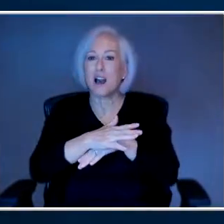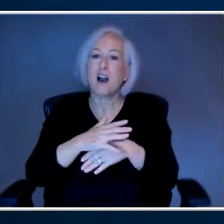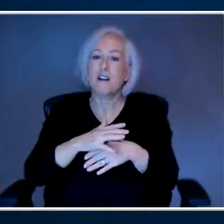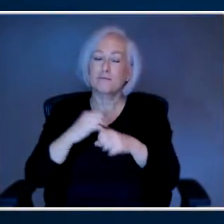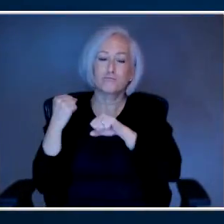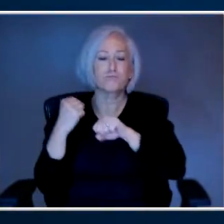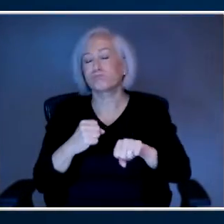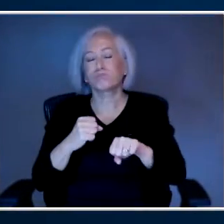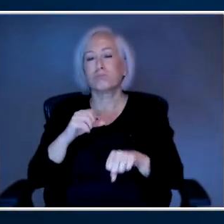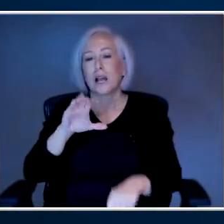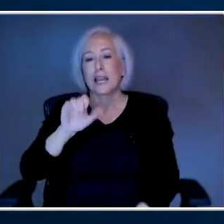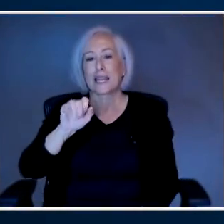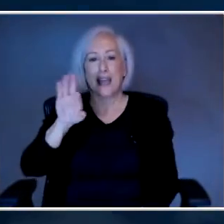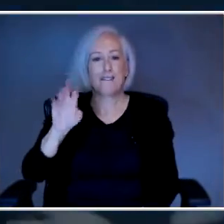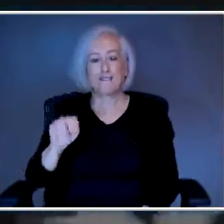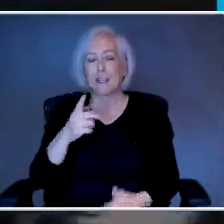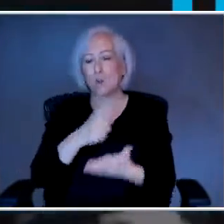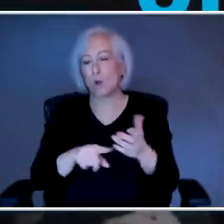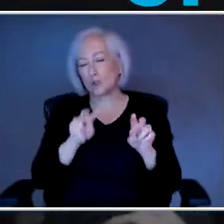8.